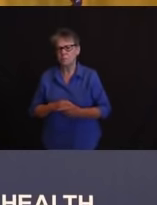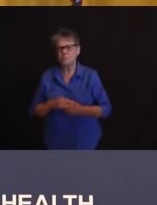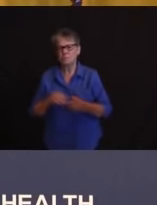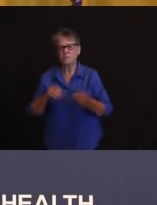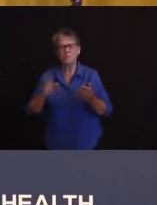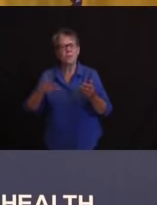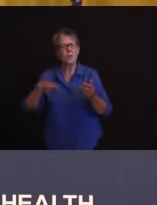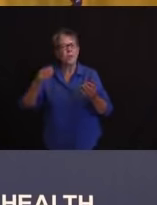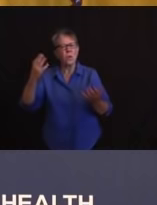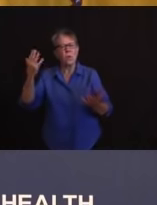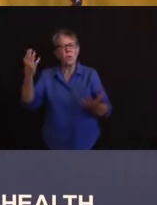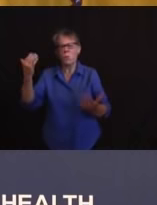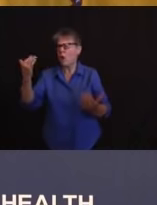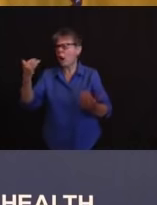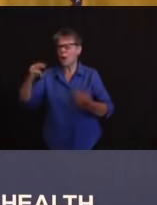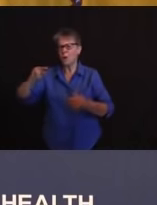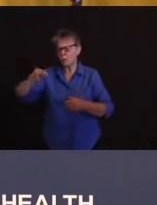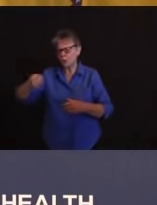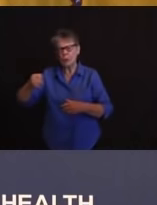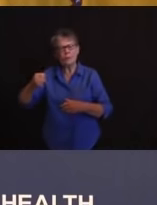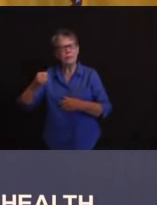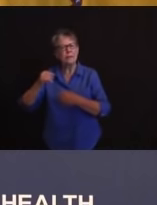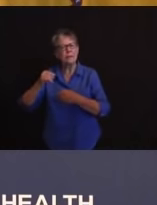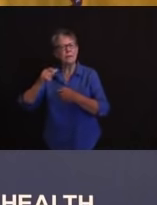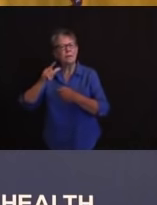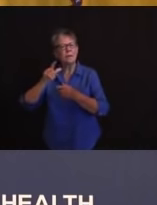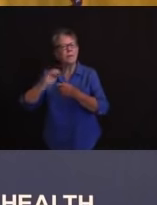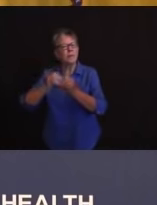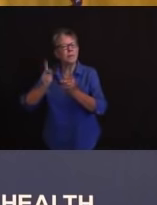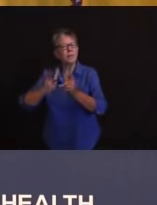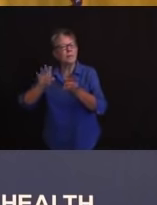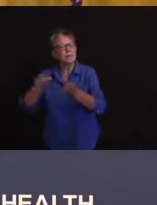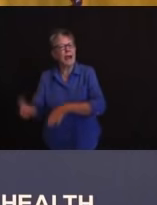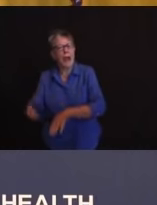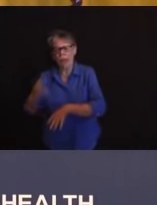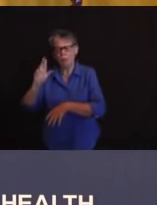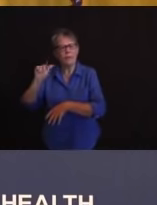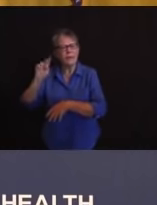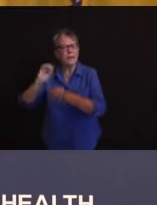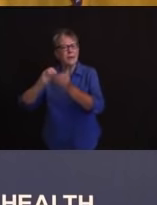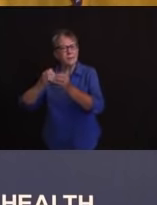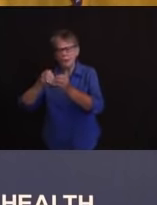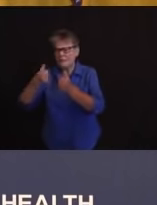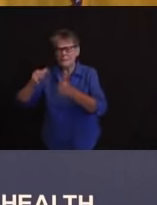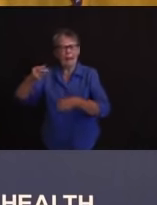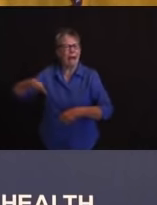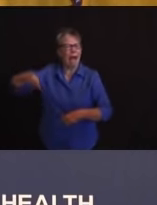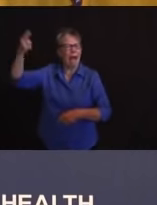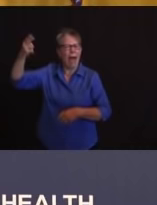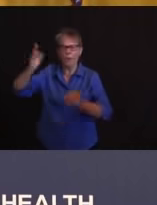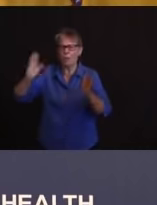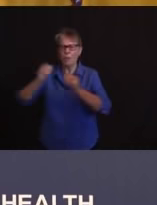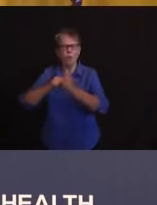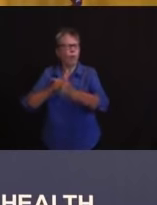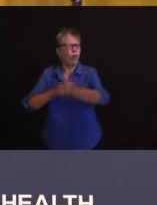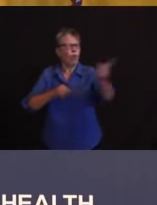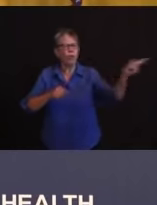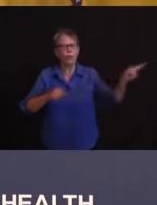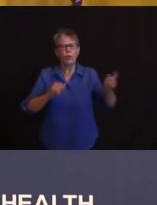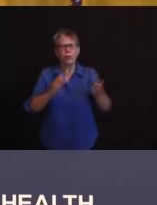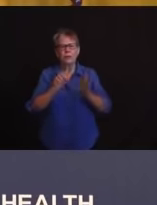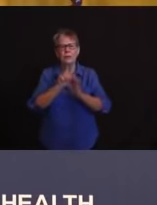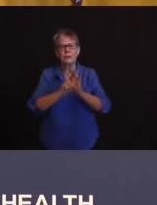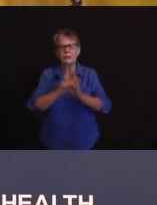they see cases rise. And this one's from Tom Davis. The NJEA sent out a set of rules for returning